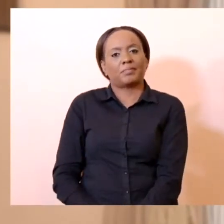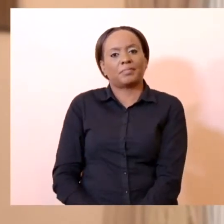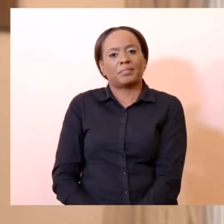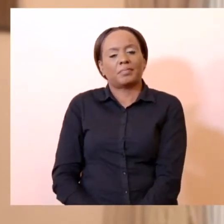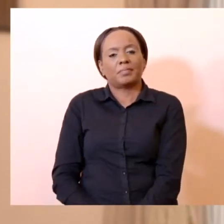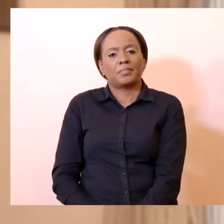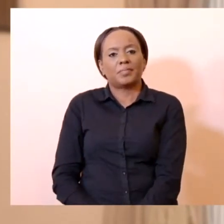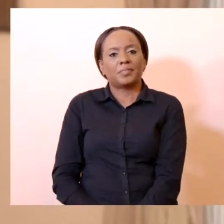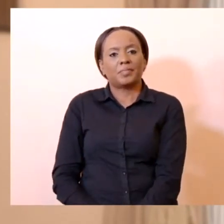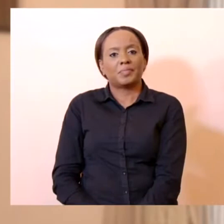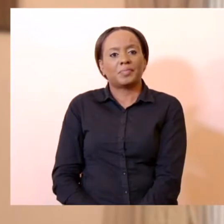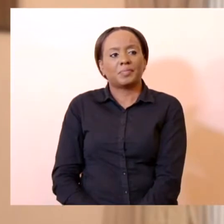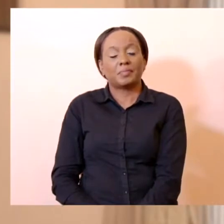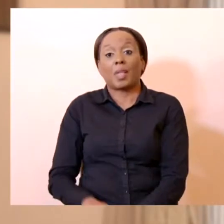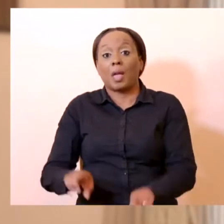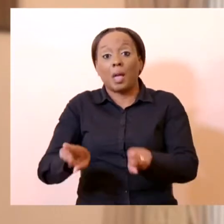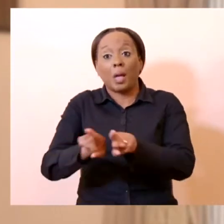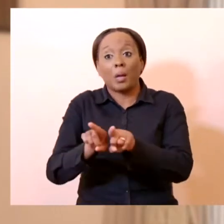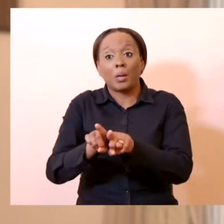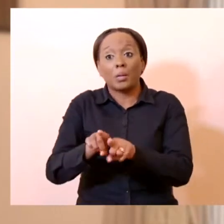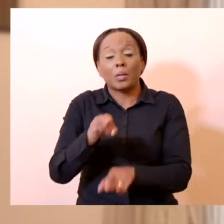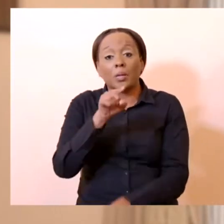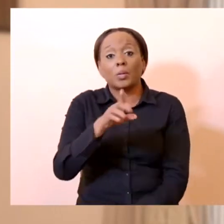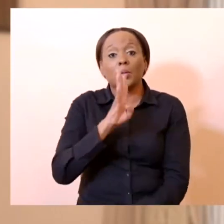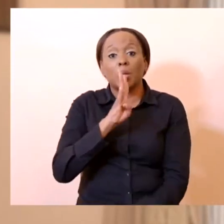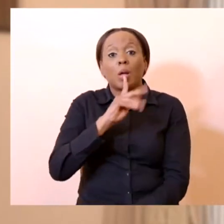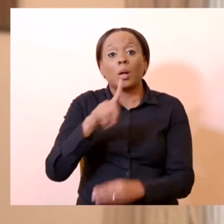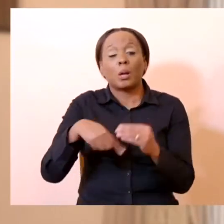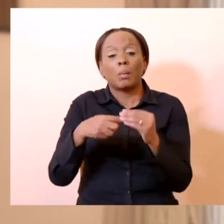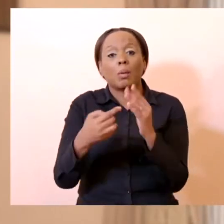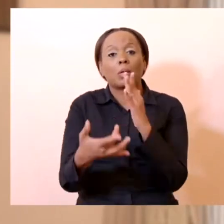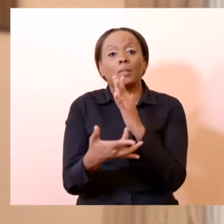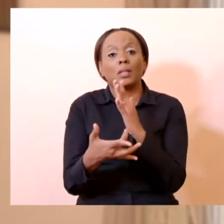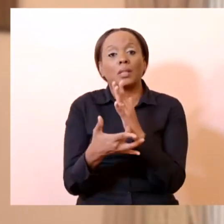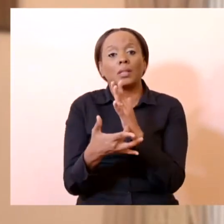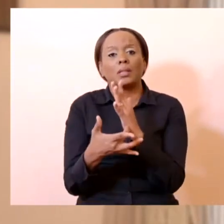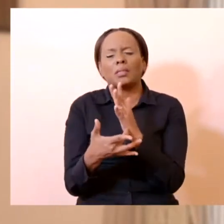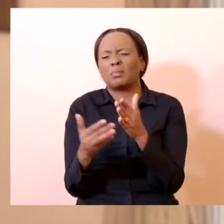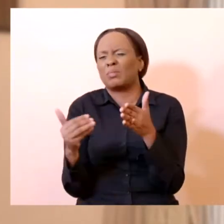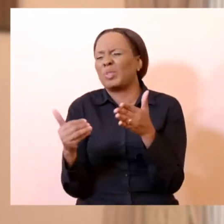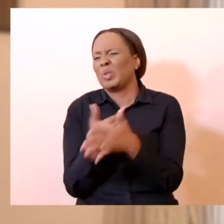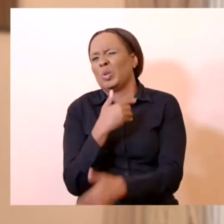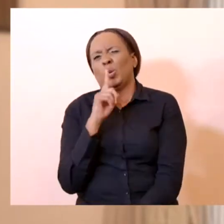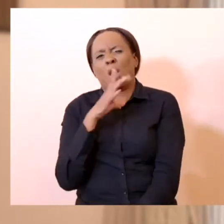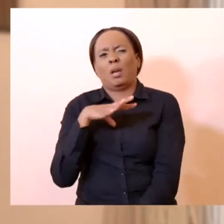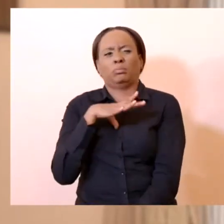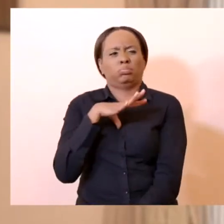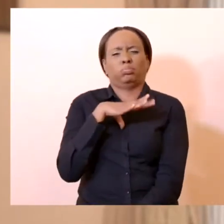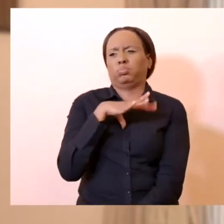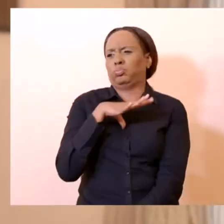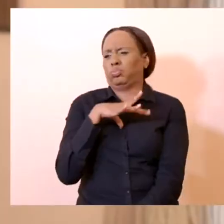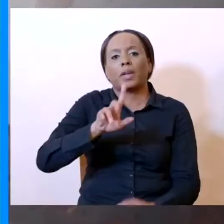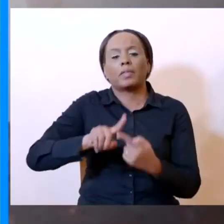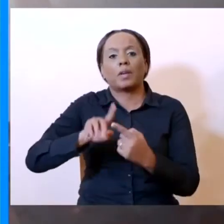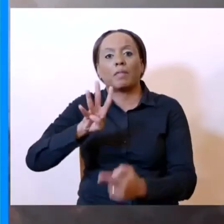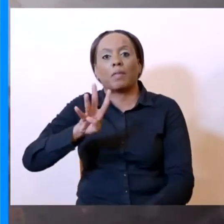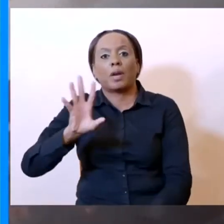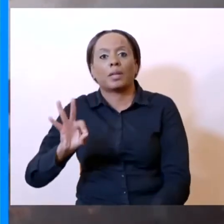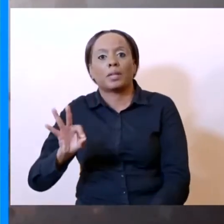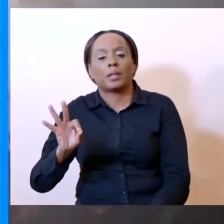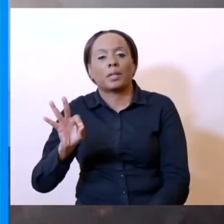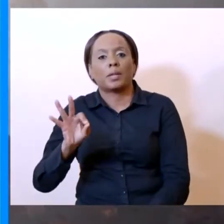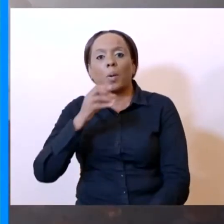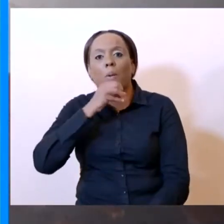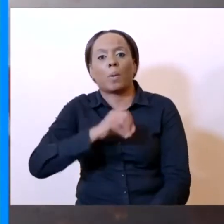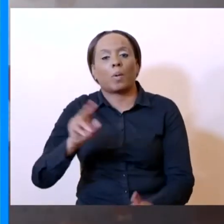you already said, Dr. Connell, about the technology being much more advanced than it was years ago. We